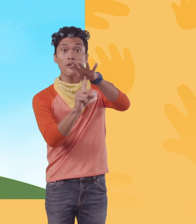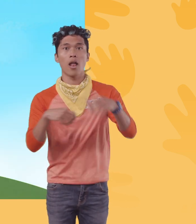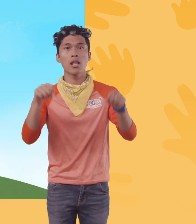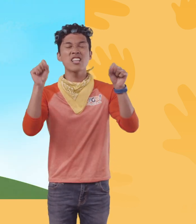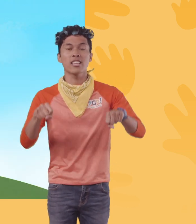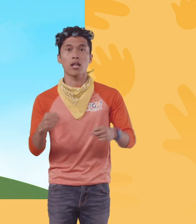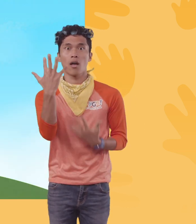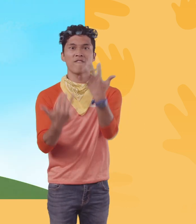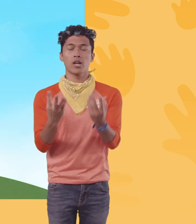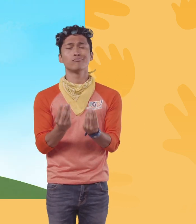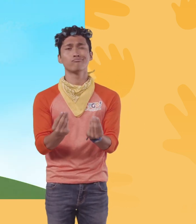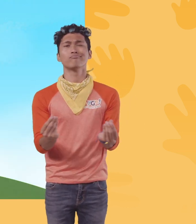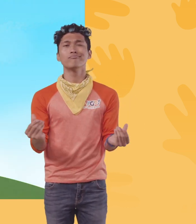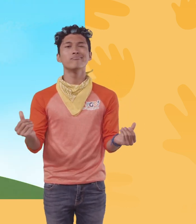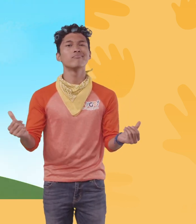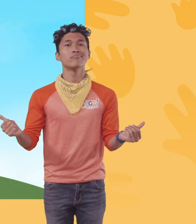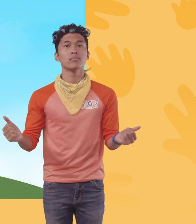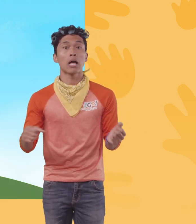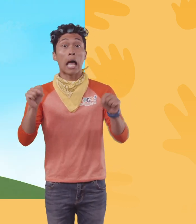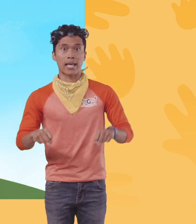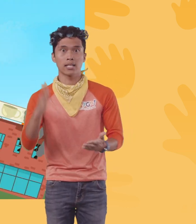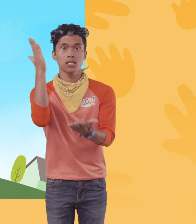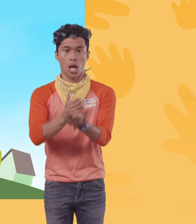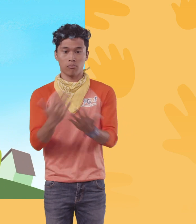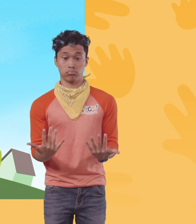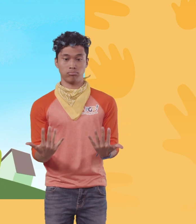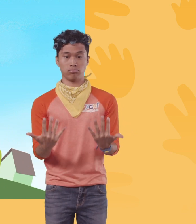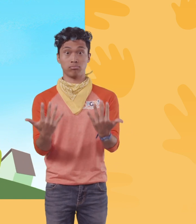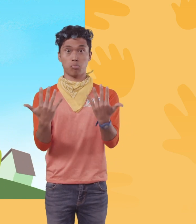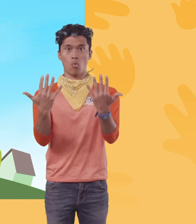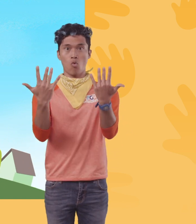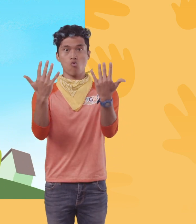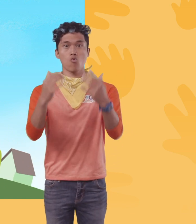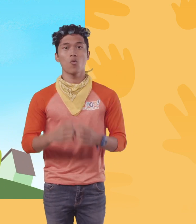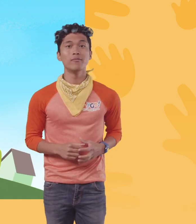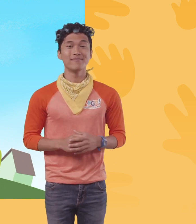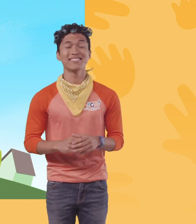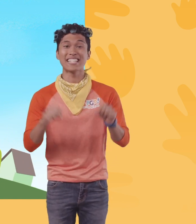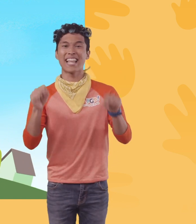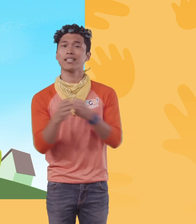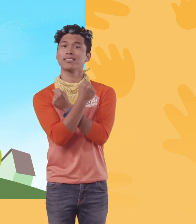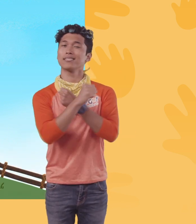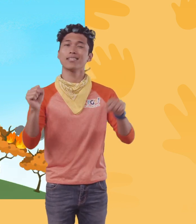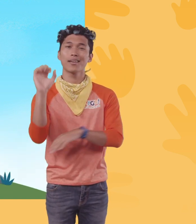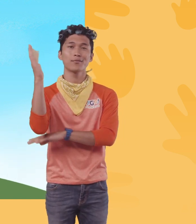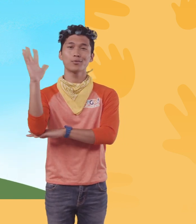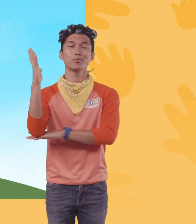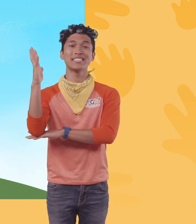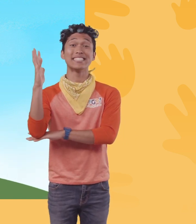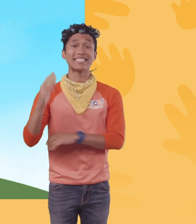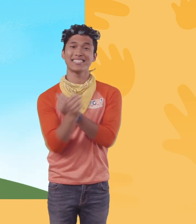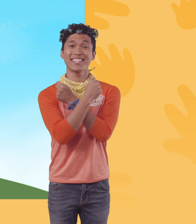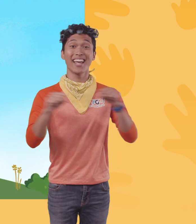It can fight forest fires from the sky. It can stop those flames from getting too high. It can save